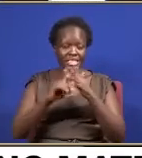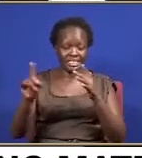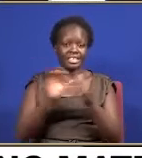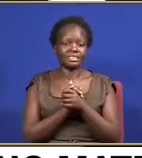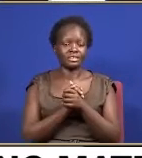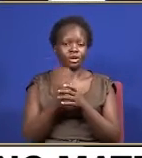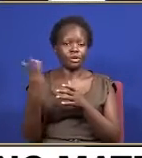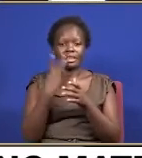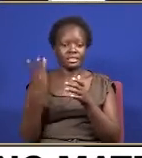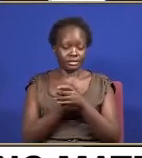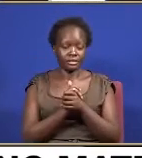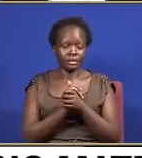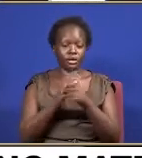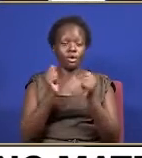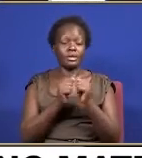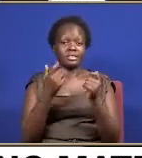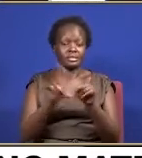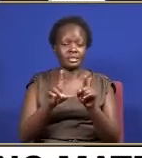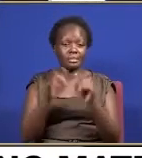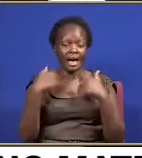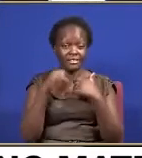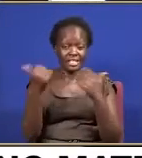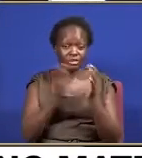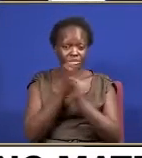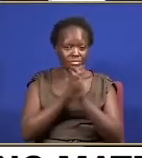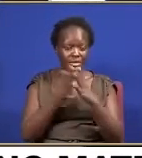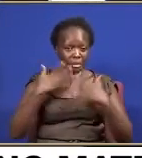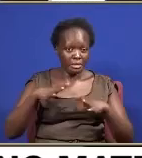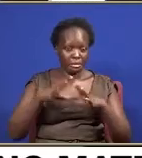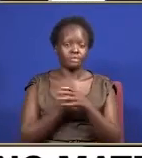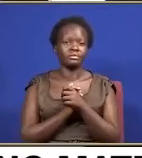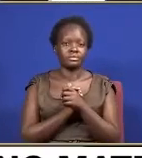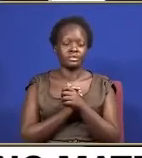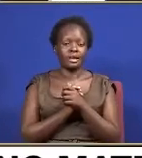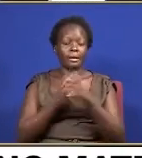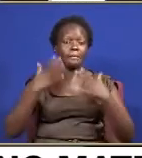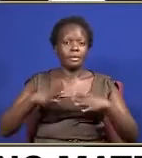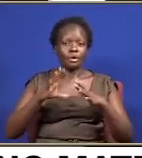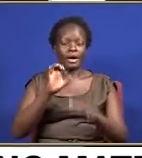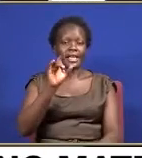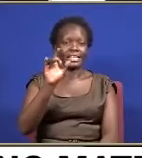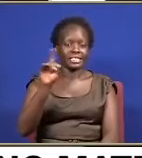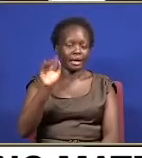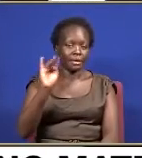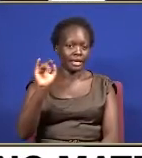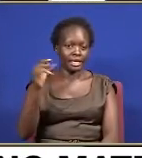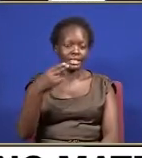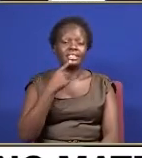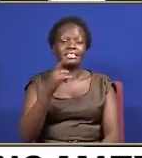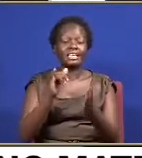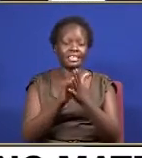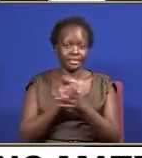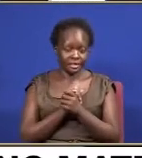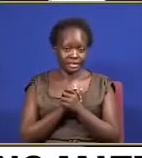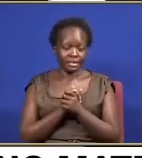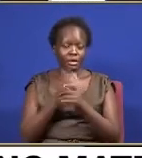selection panel beginning to hear submissions from interested individuals. The panel secretary Elizabeth Meyo says the team expects to complete the task